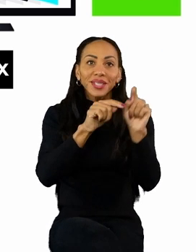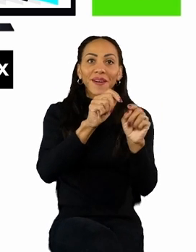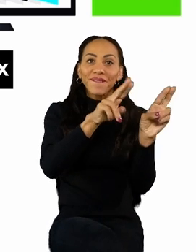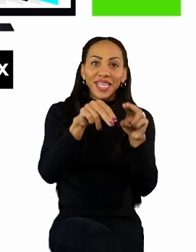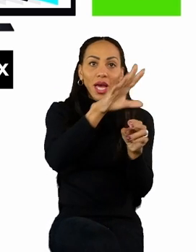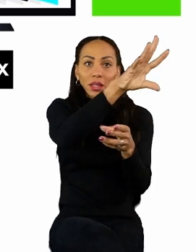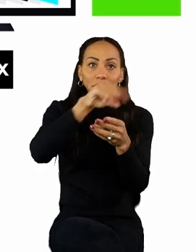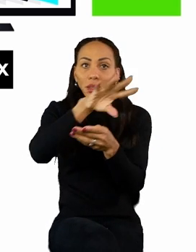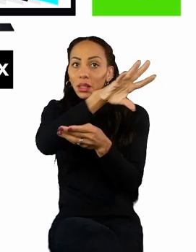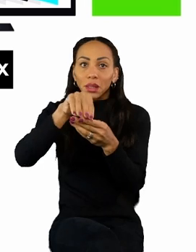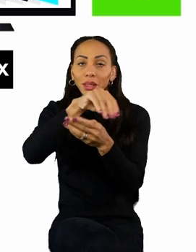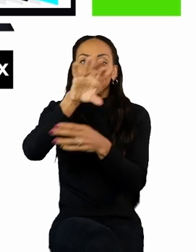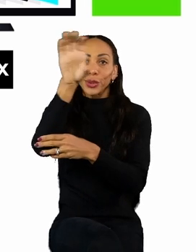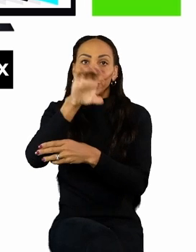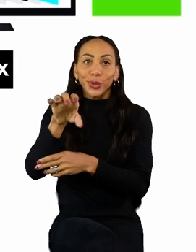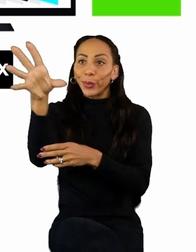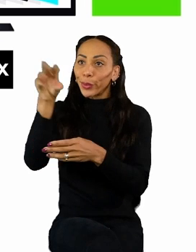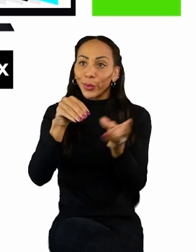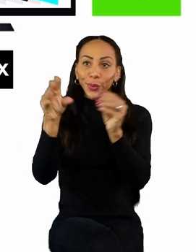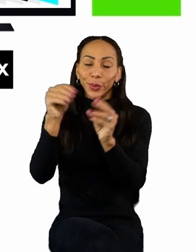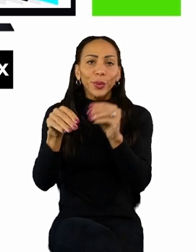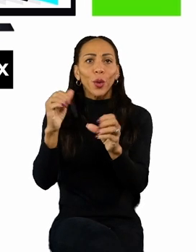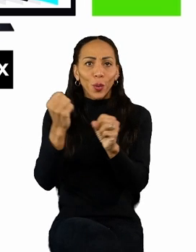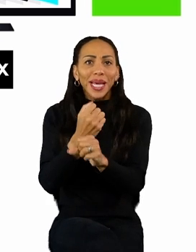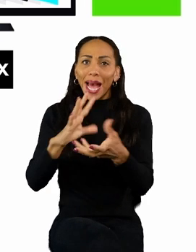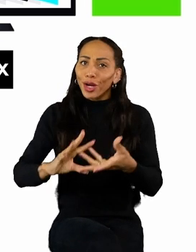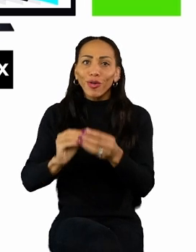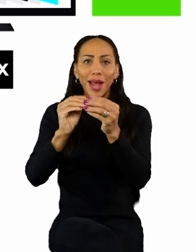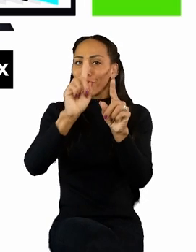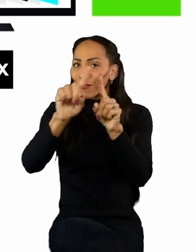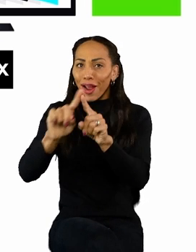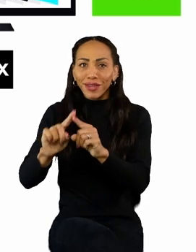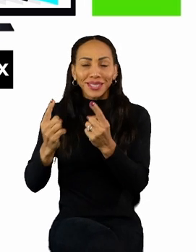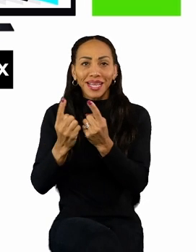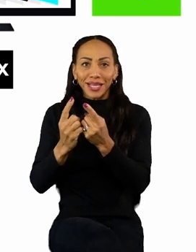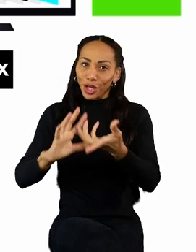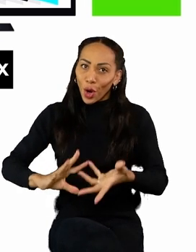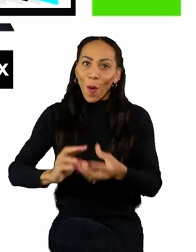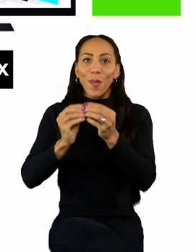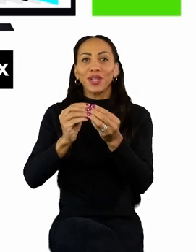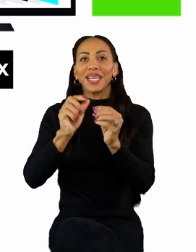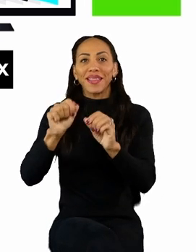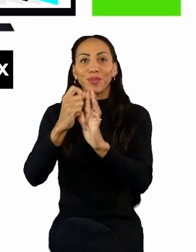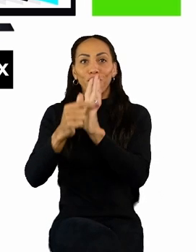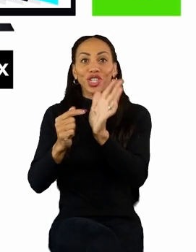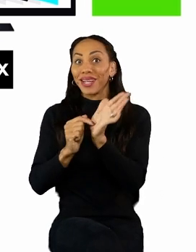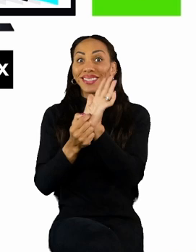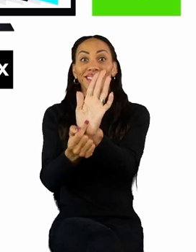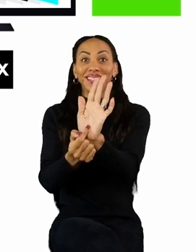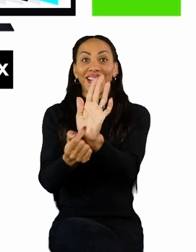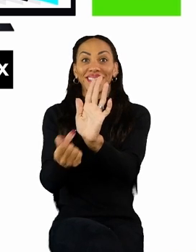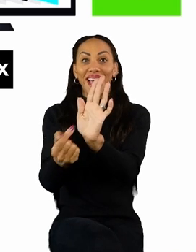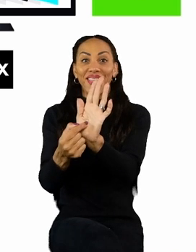images together and bits of video that we add in as well. So we can do all sorts of things and composite this whole